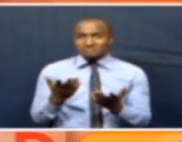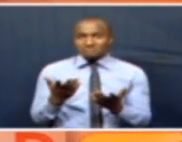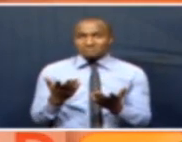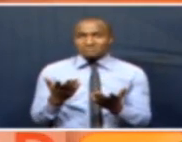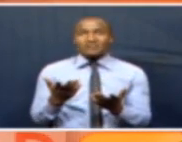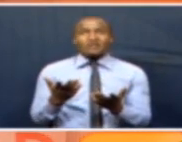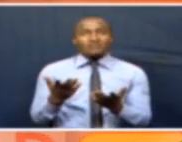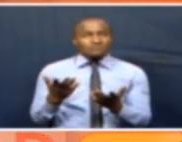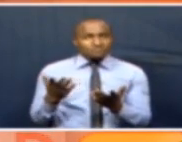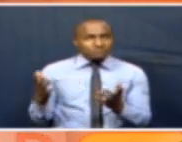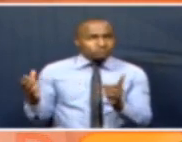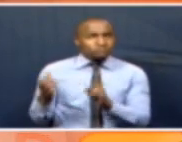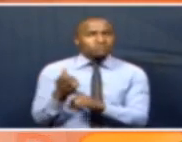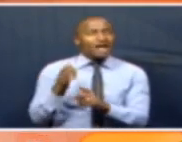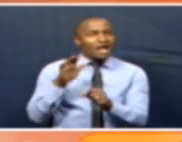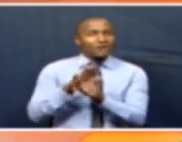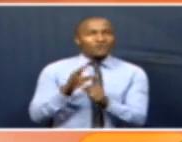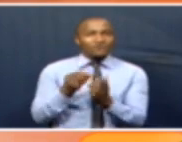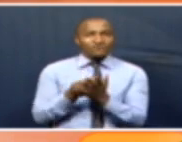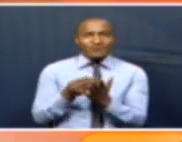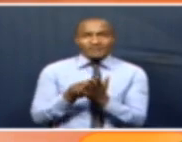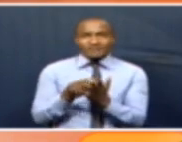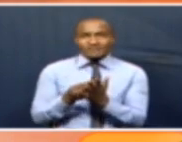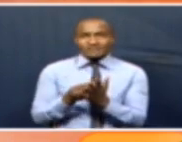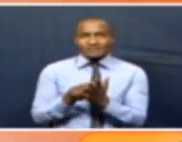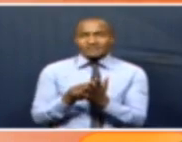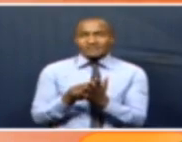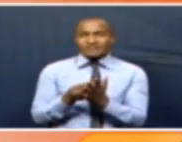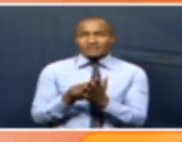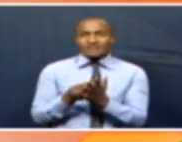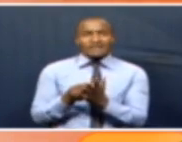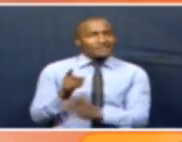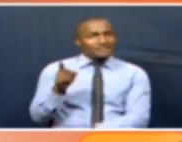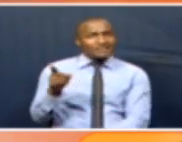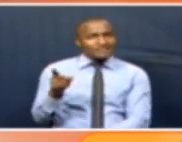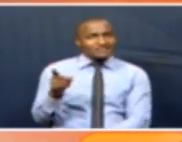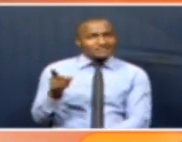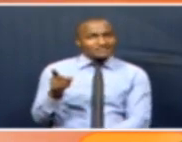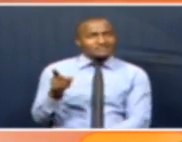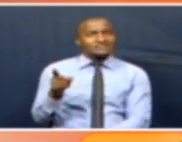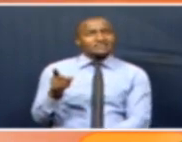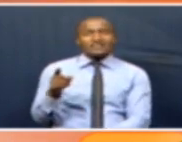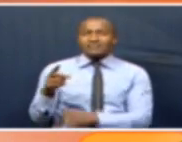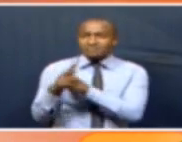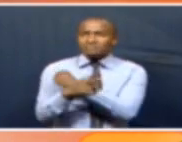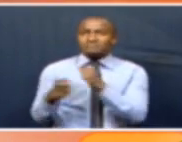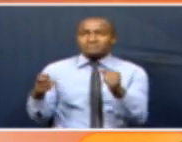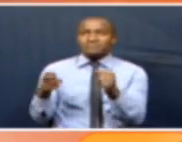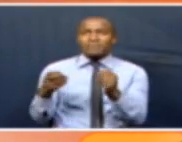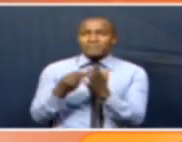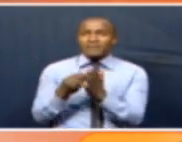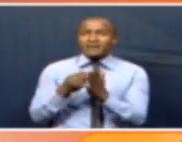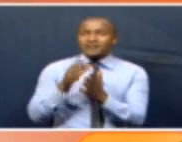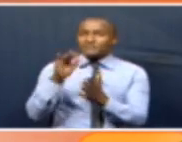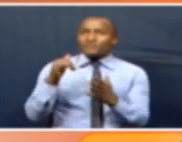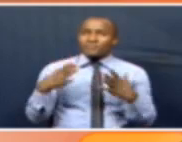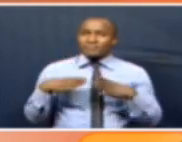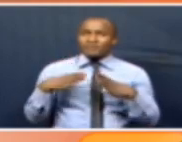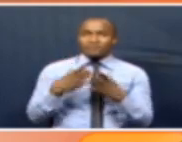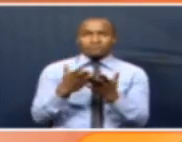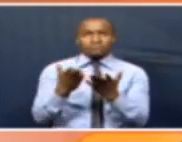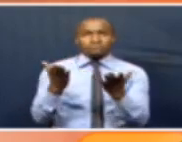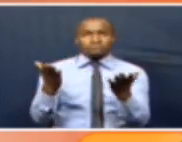1.2 million. Now, that to me is clearly robbing right. the taxpayer. Right.